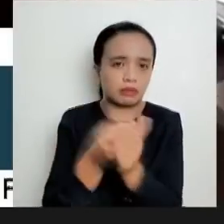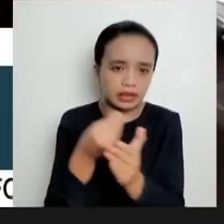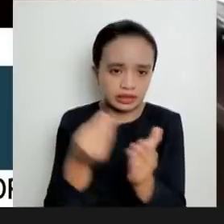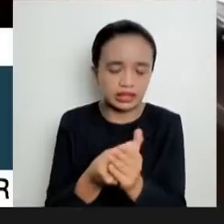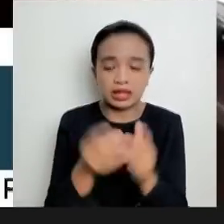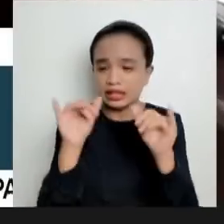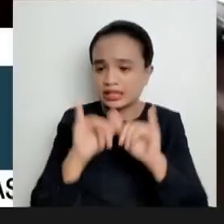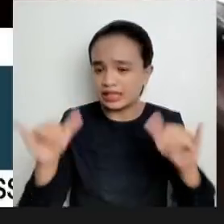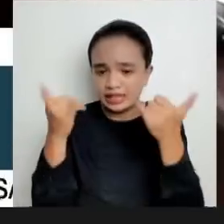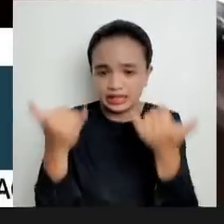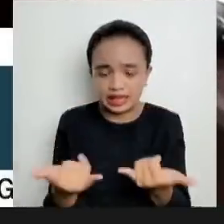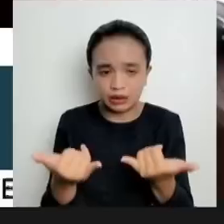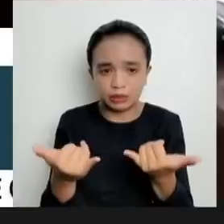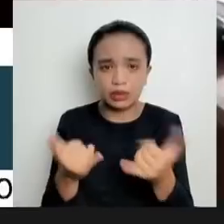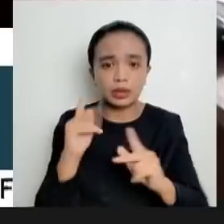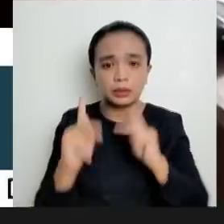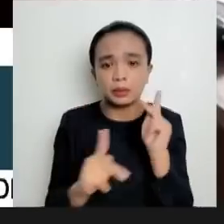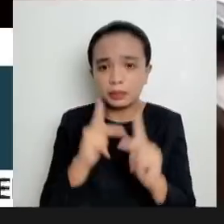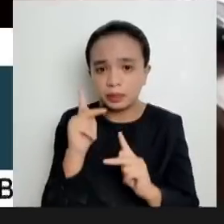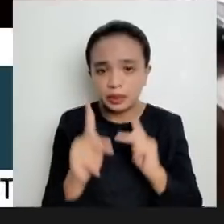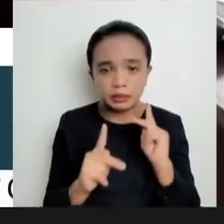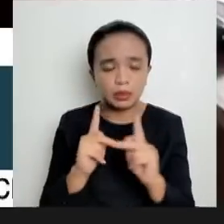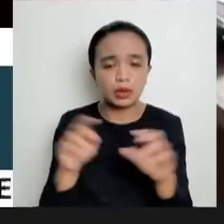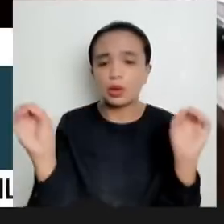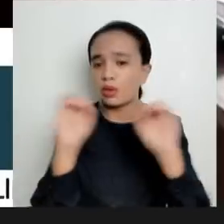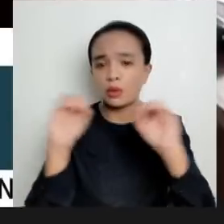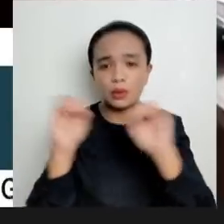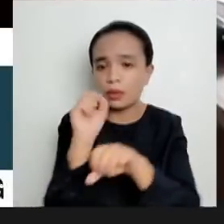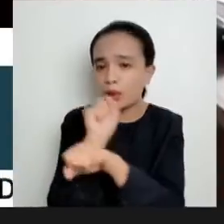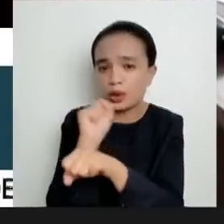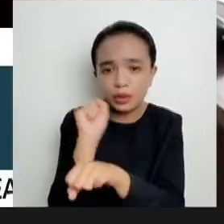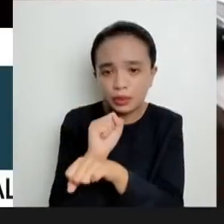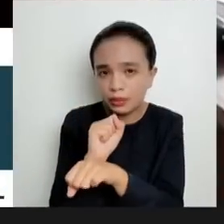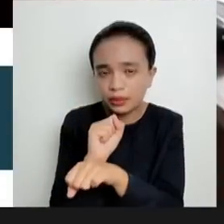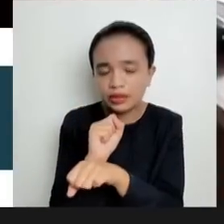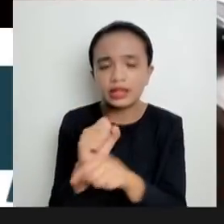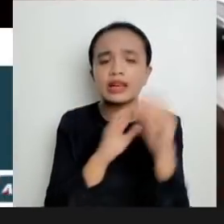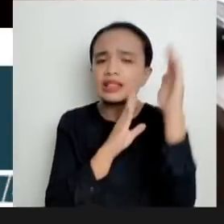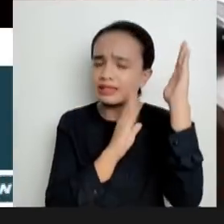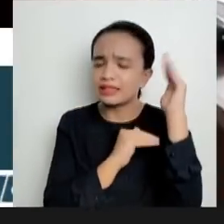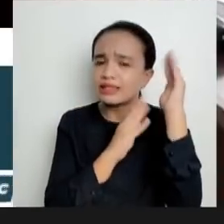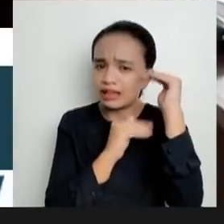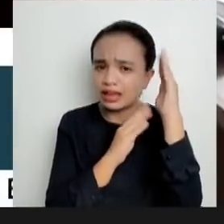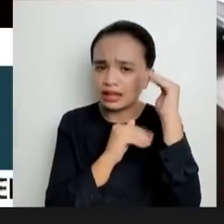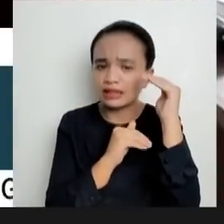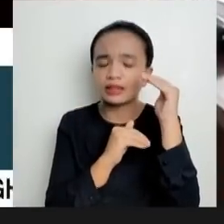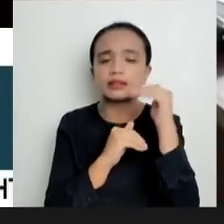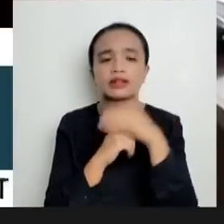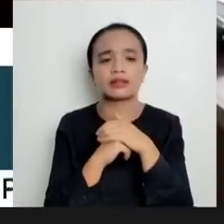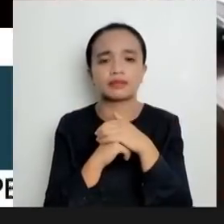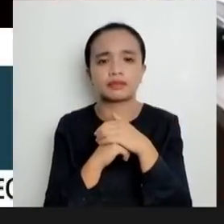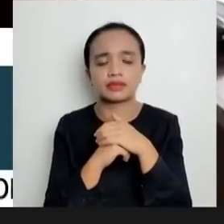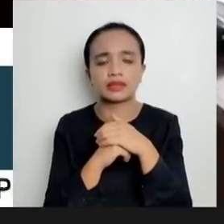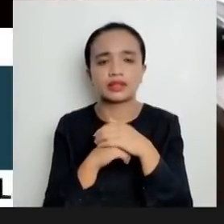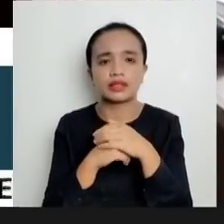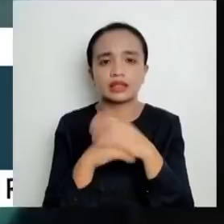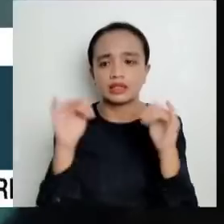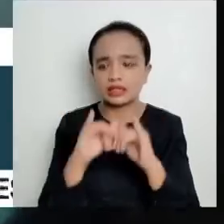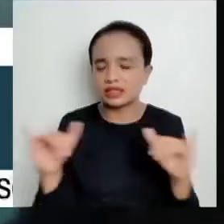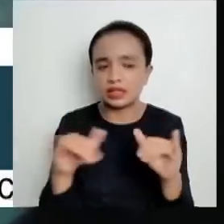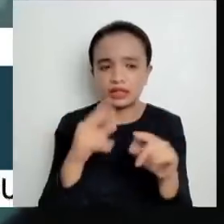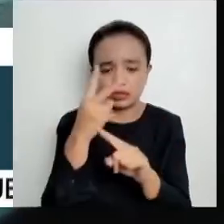talagang hanap buhay yung ating mga fisher folks. Sana makasuhan na po. For 3 months, wala pa rin pong